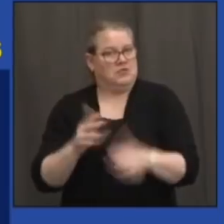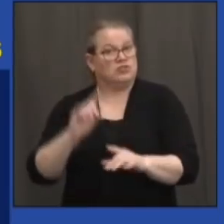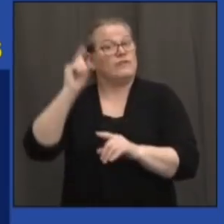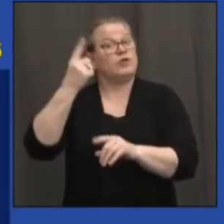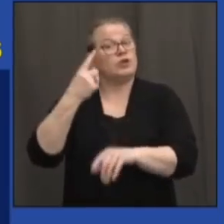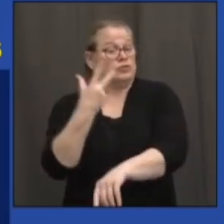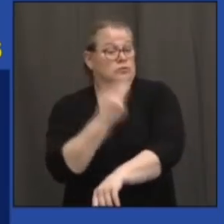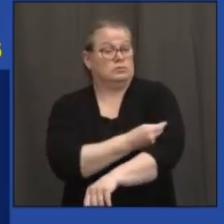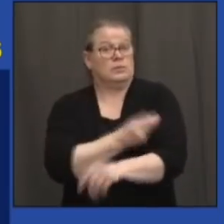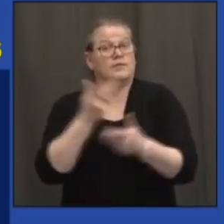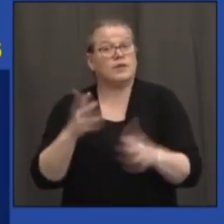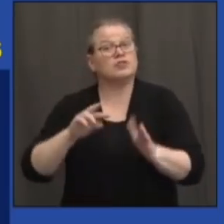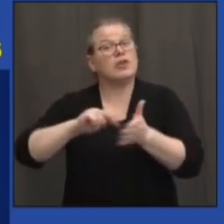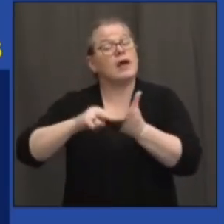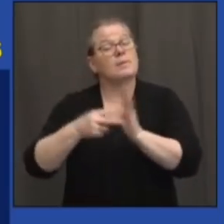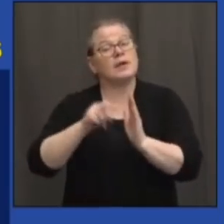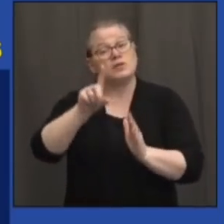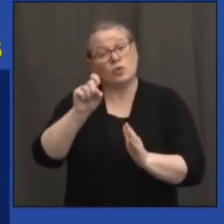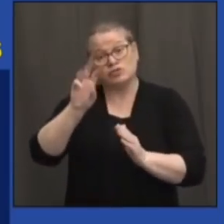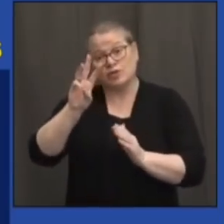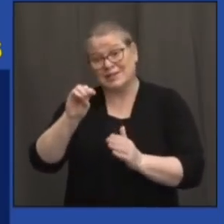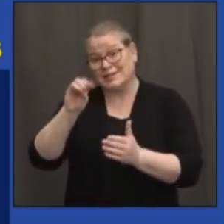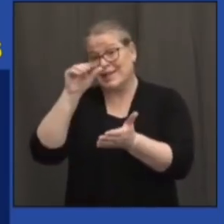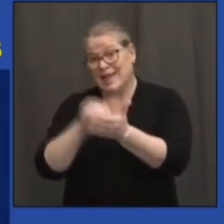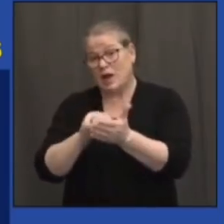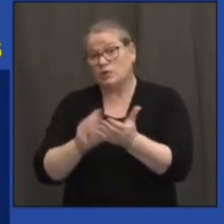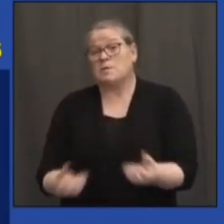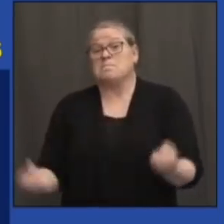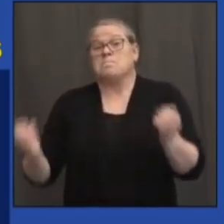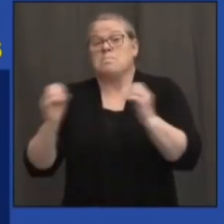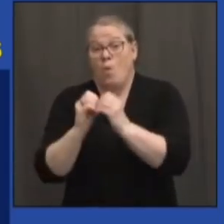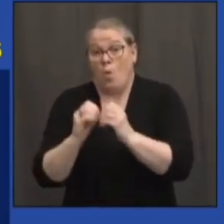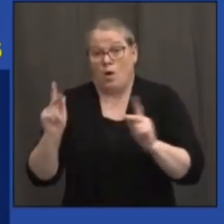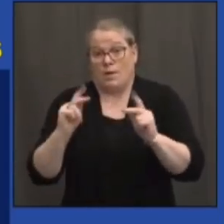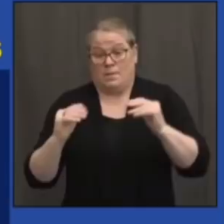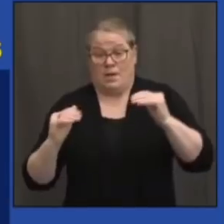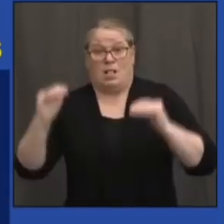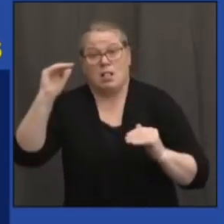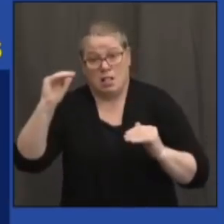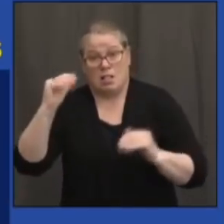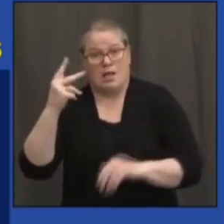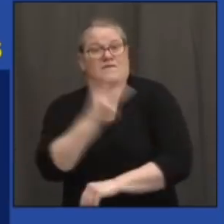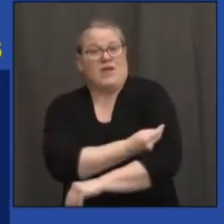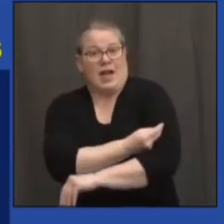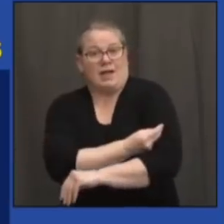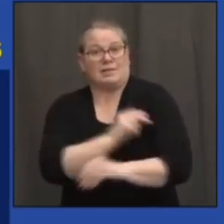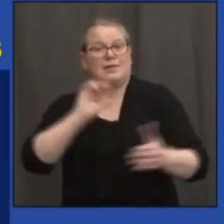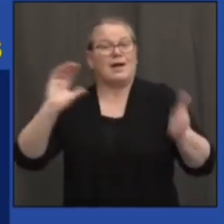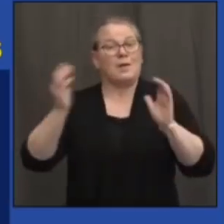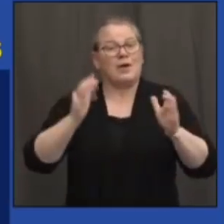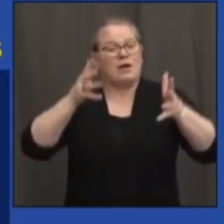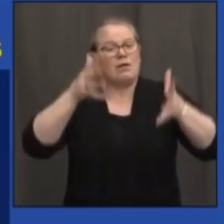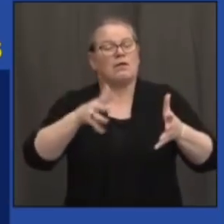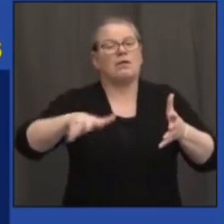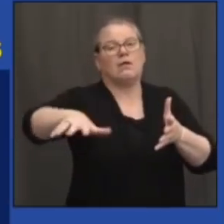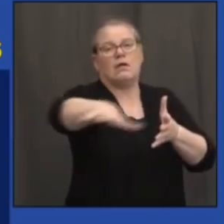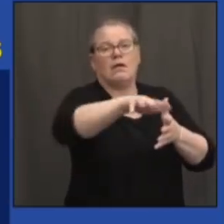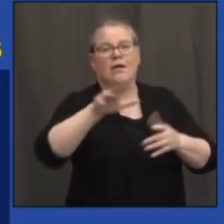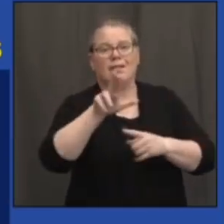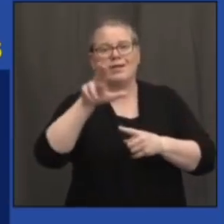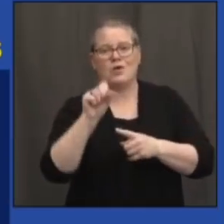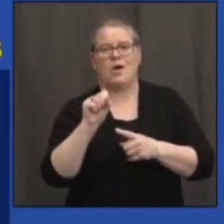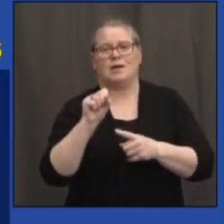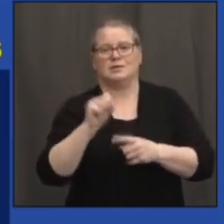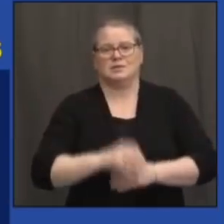we have 160,000 more people in Connecticut who've been vaccinated than would otherwise be the case based upon the national